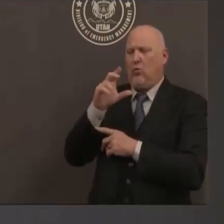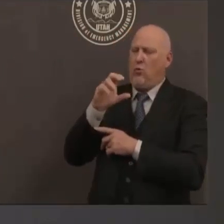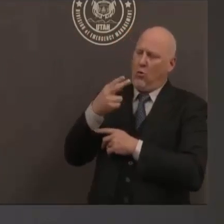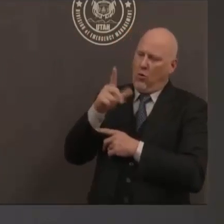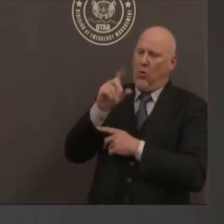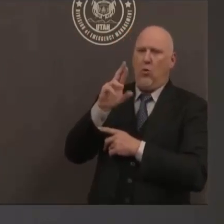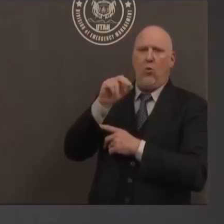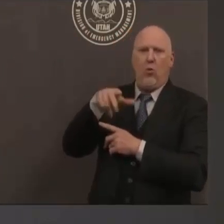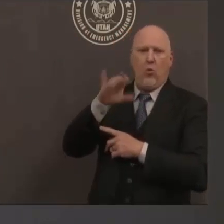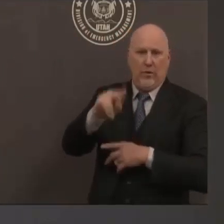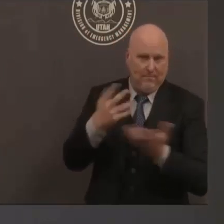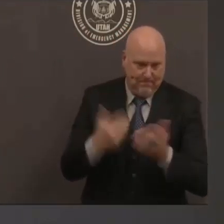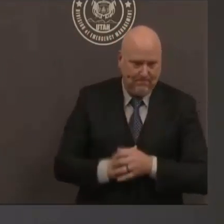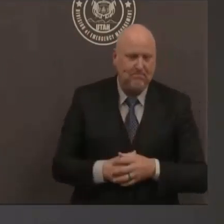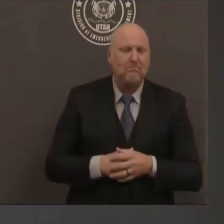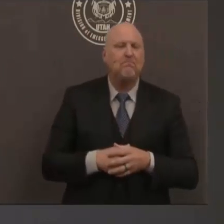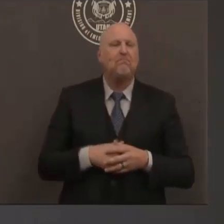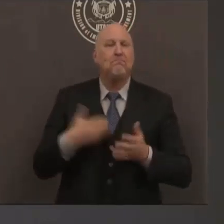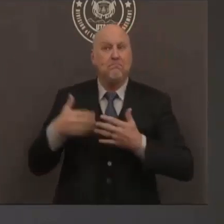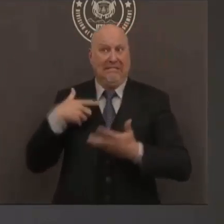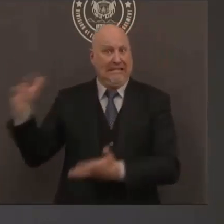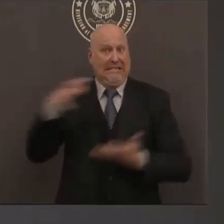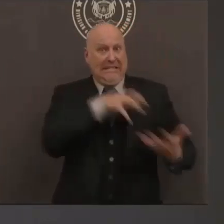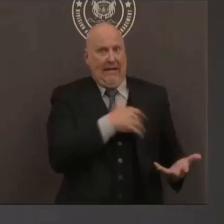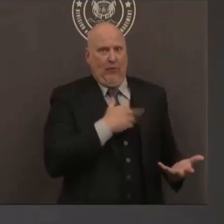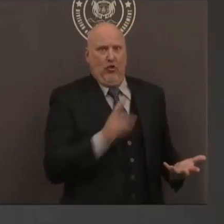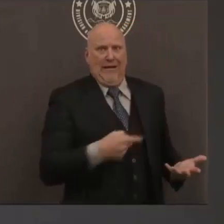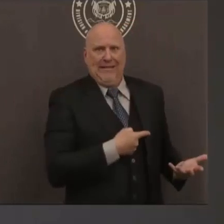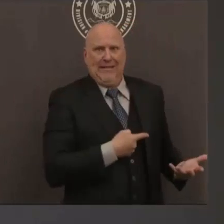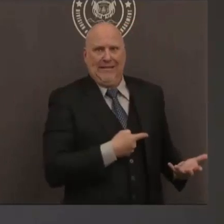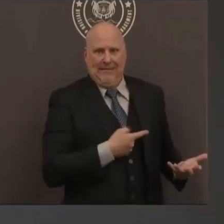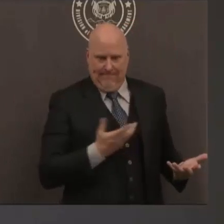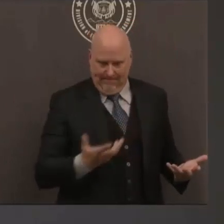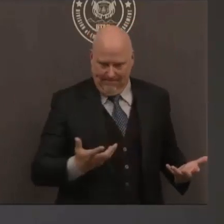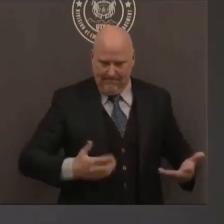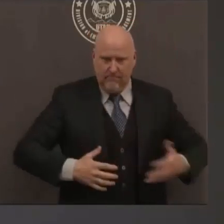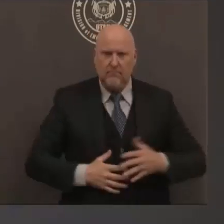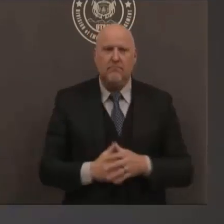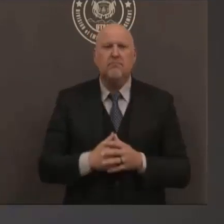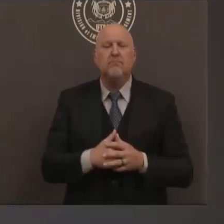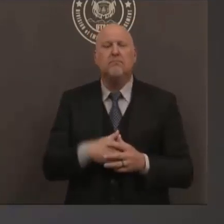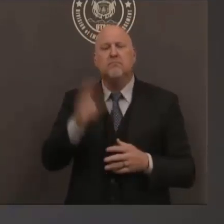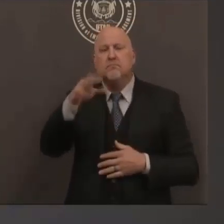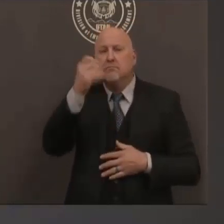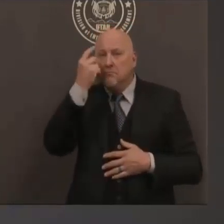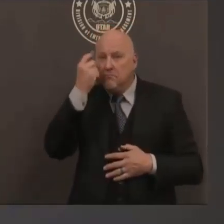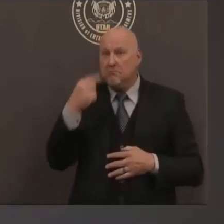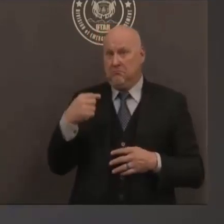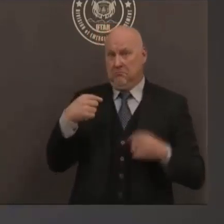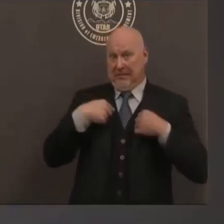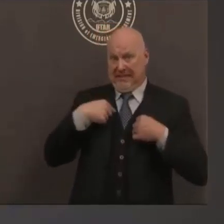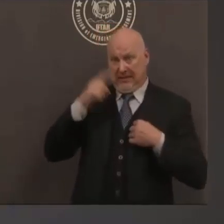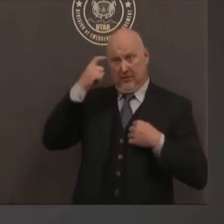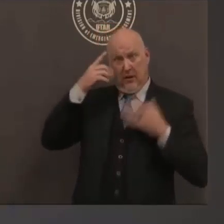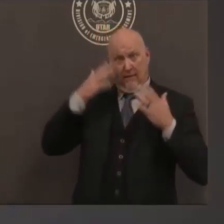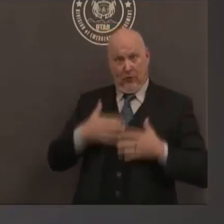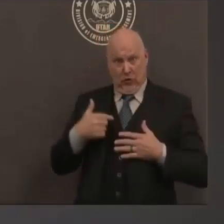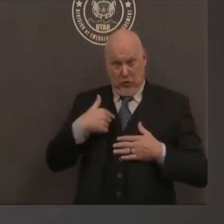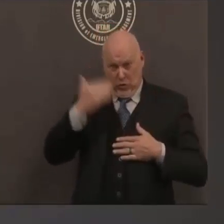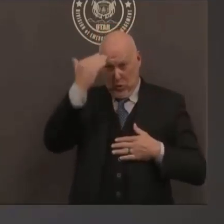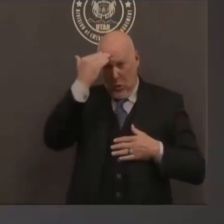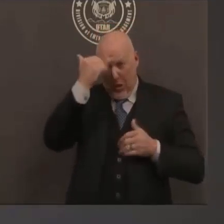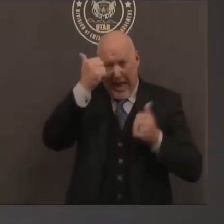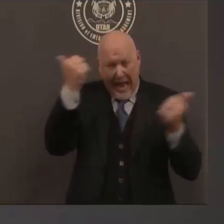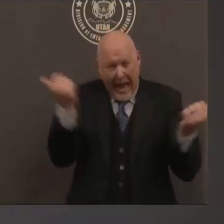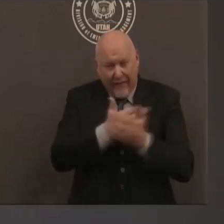many things in the state government. I'm not involved in those negotiations and purchase